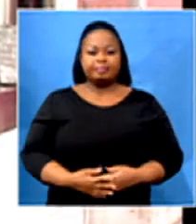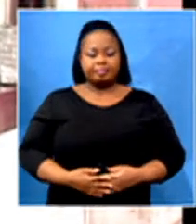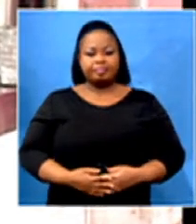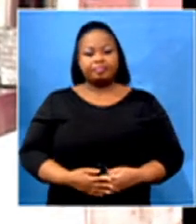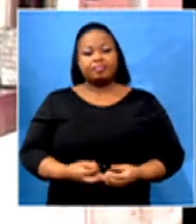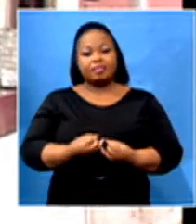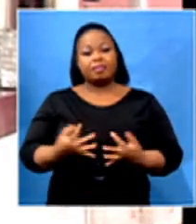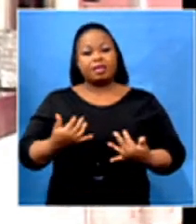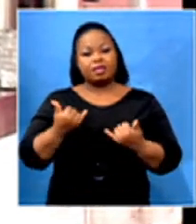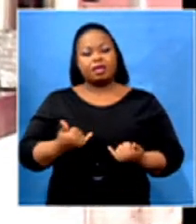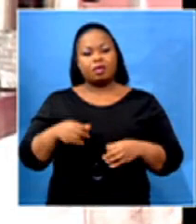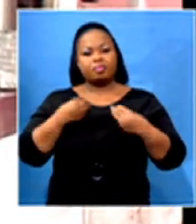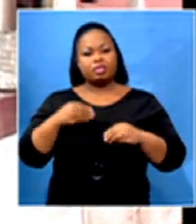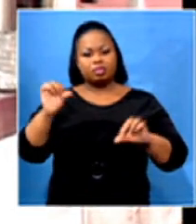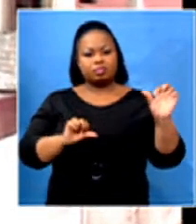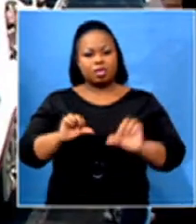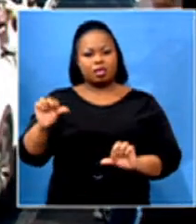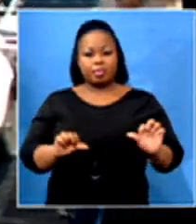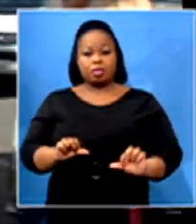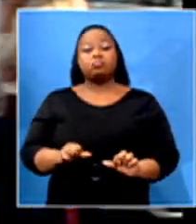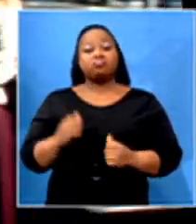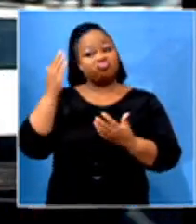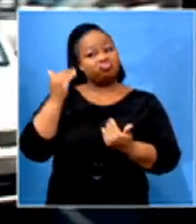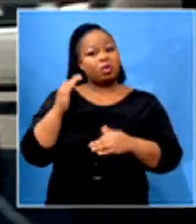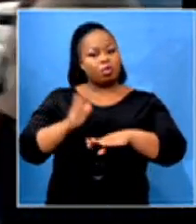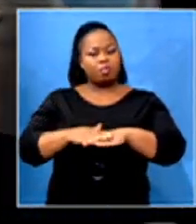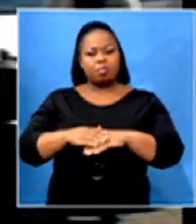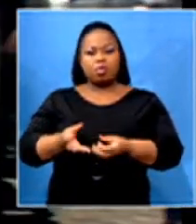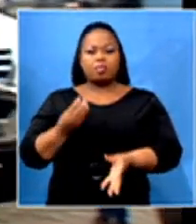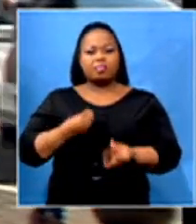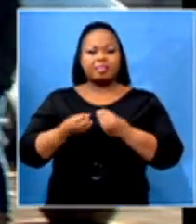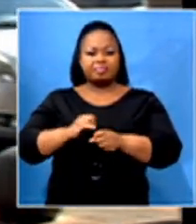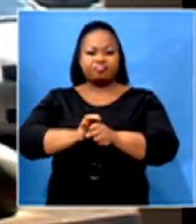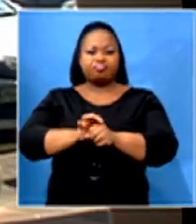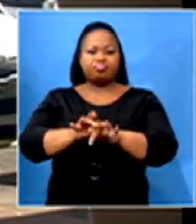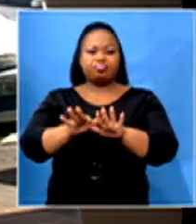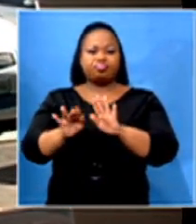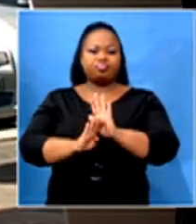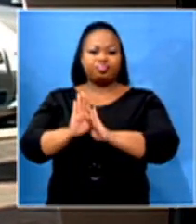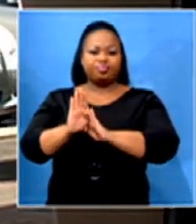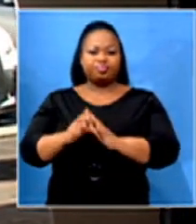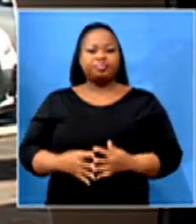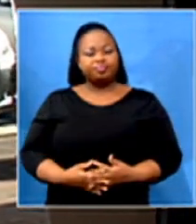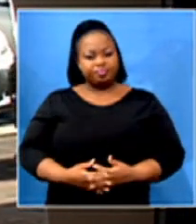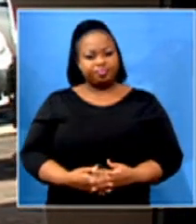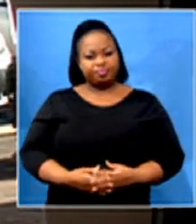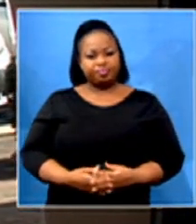operations, COVID-19 cases are expected to continue to rise. Sophie Mkhize, SABC News, Johannesburg.